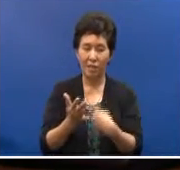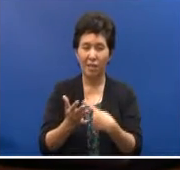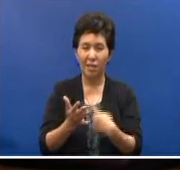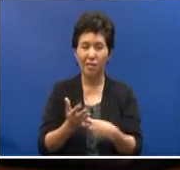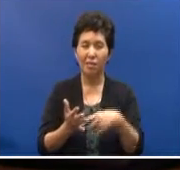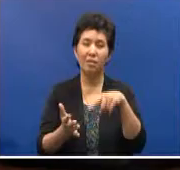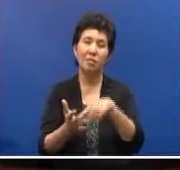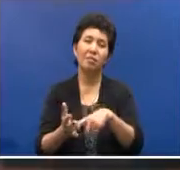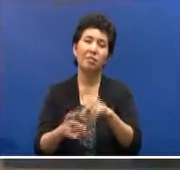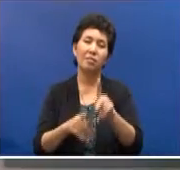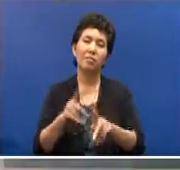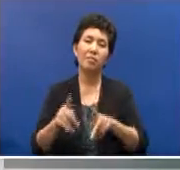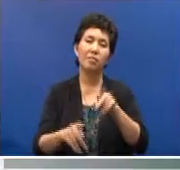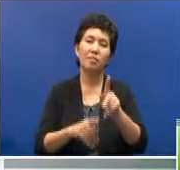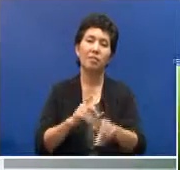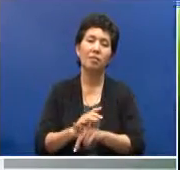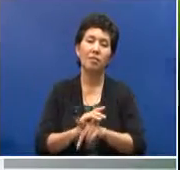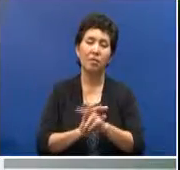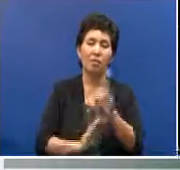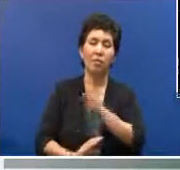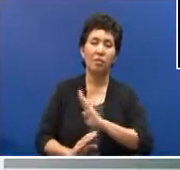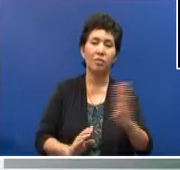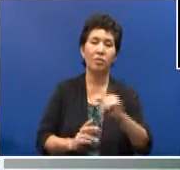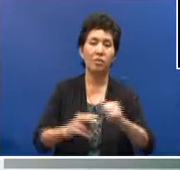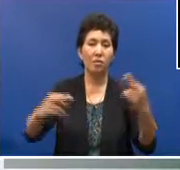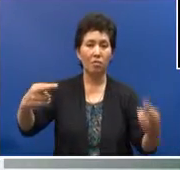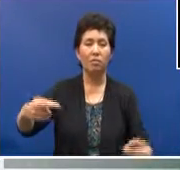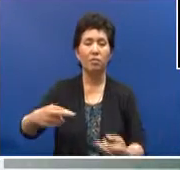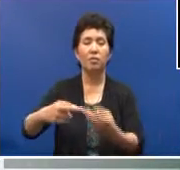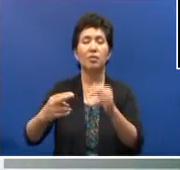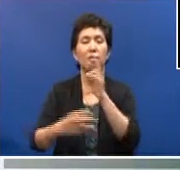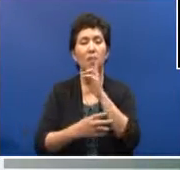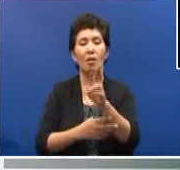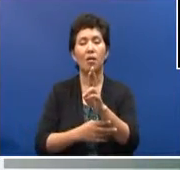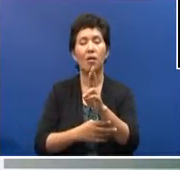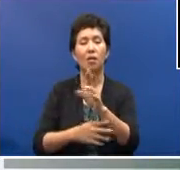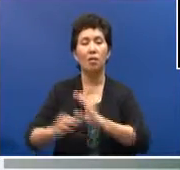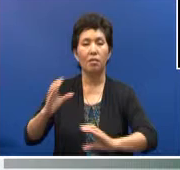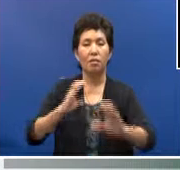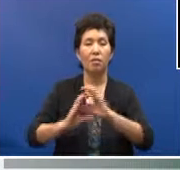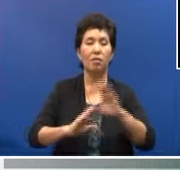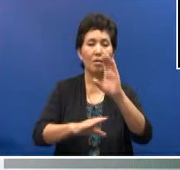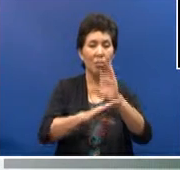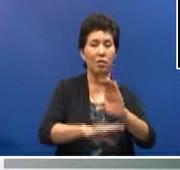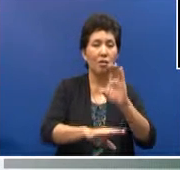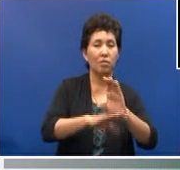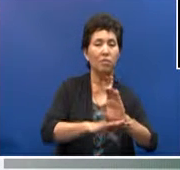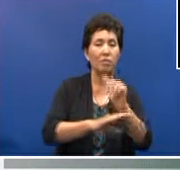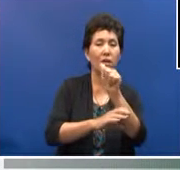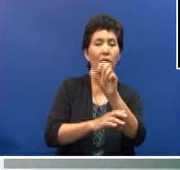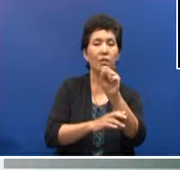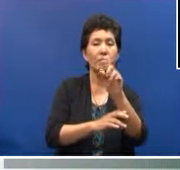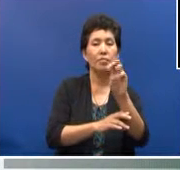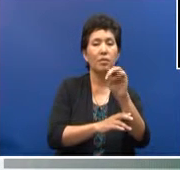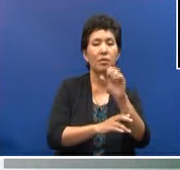this before, whereby racial and ethnic relations are characterized by cultural assimilation.